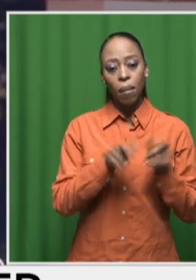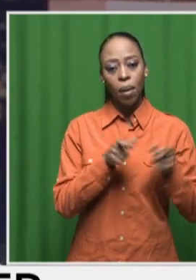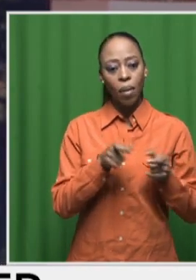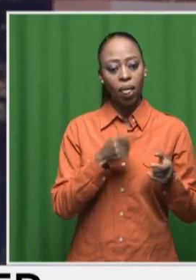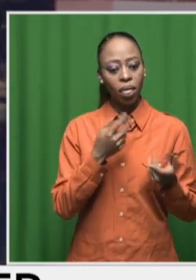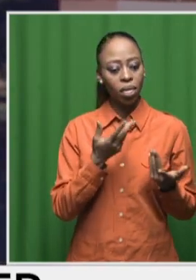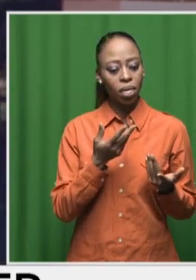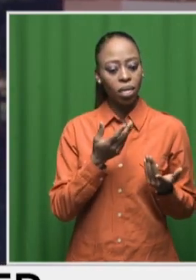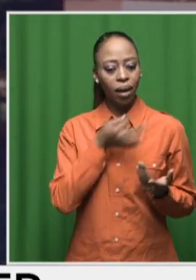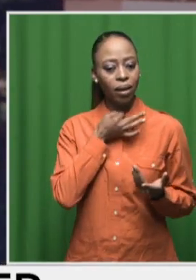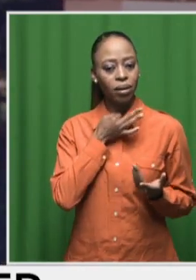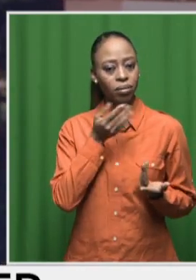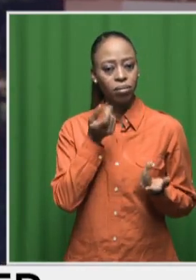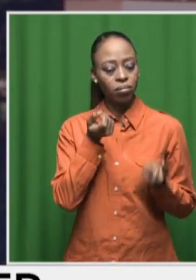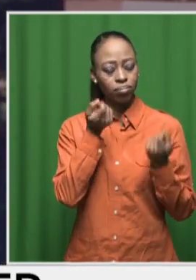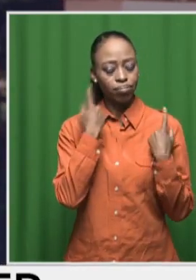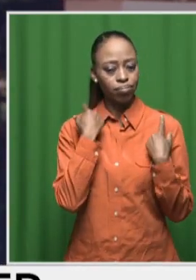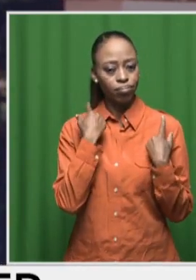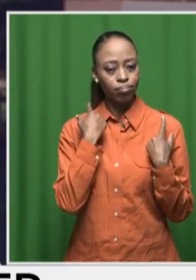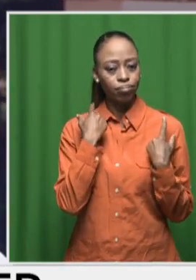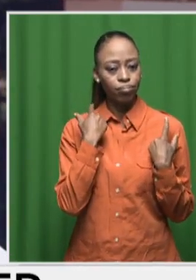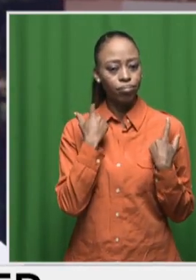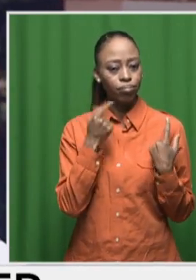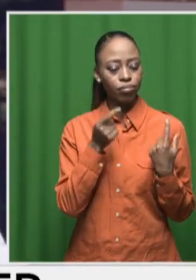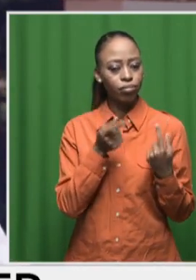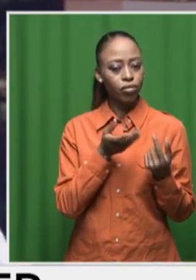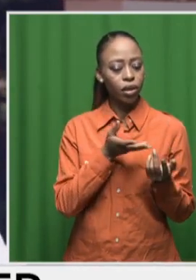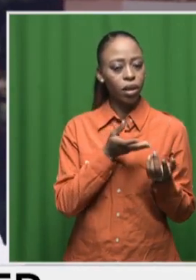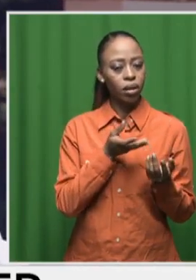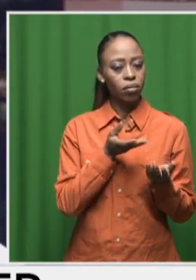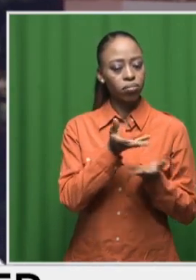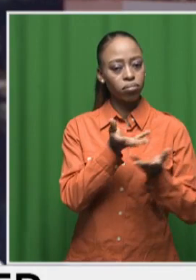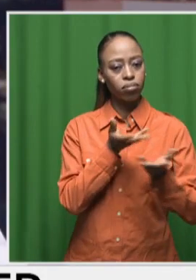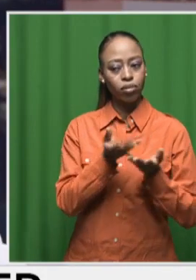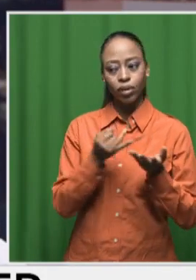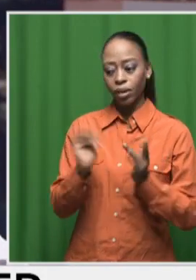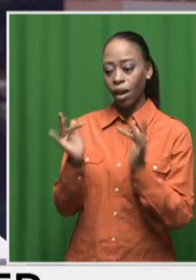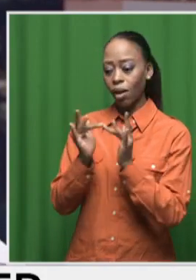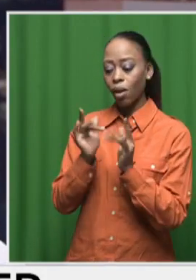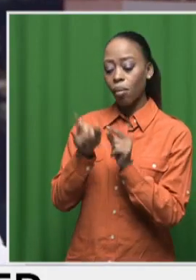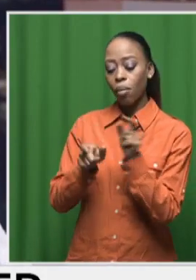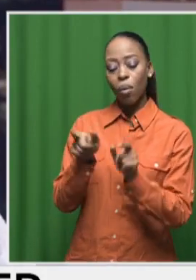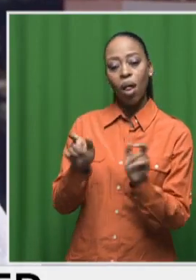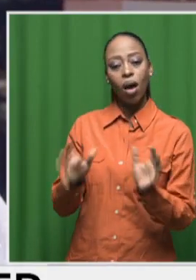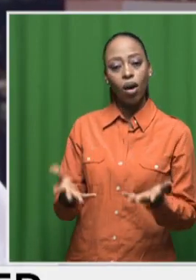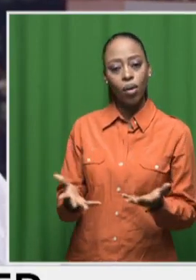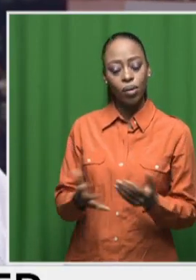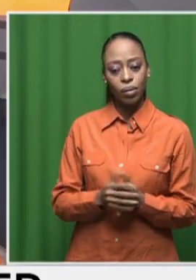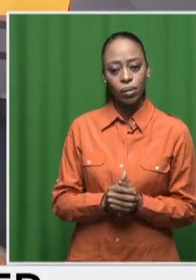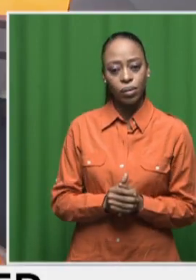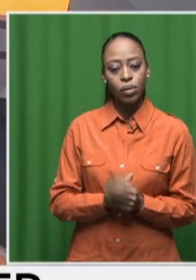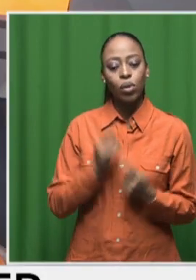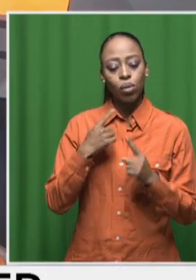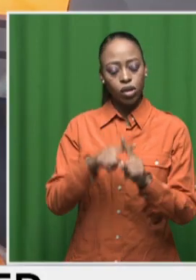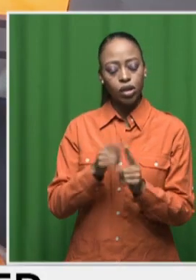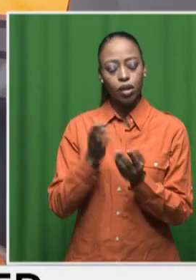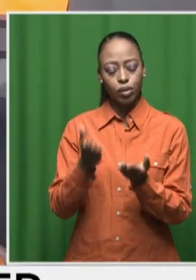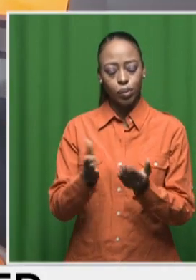English, or they can't speak it well enough to engage, how can we actually still connect people? Yes. And that's really our